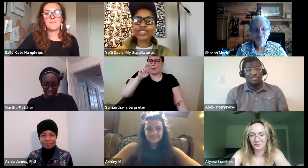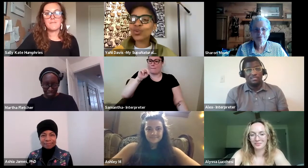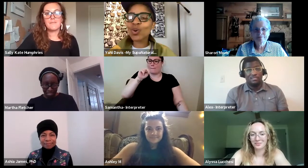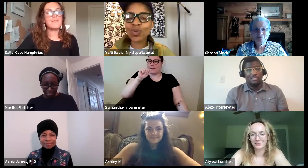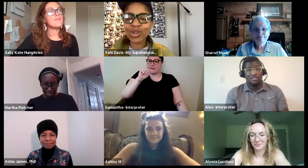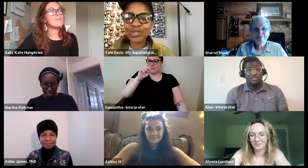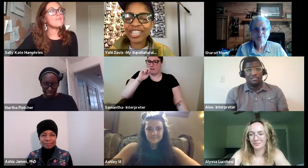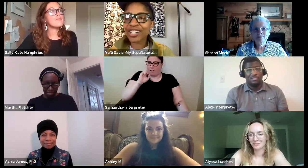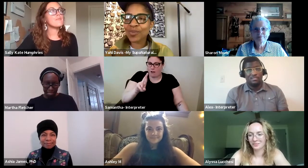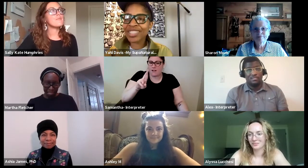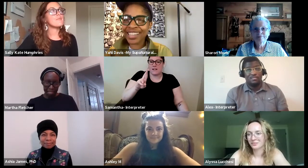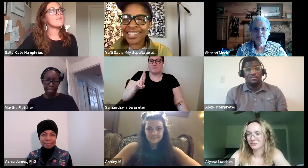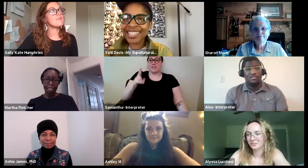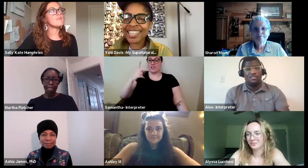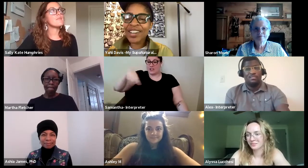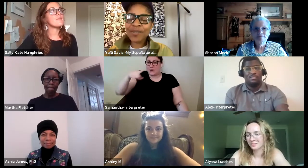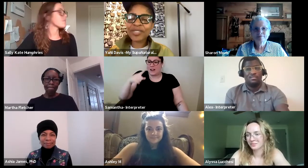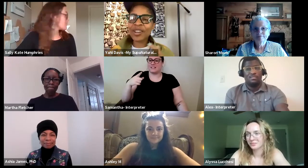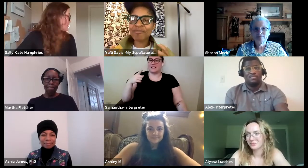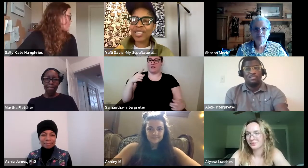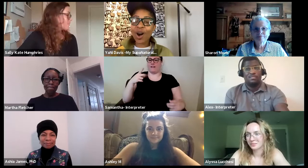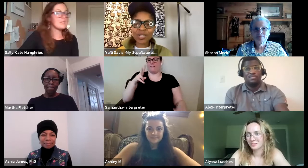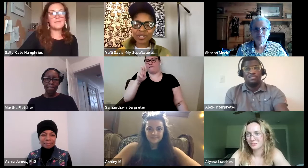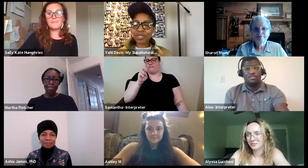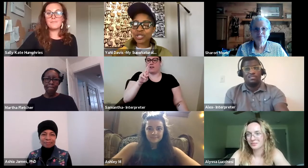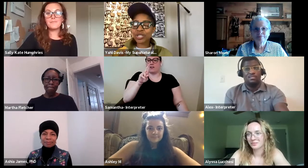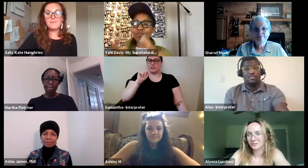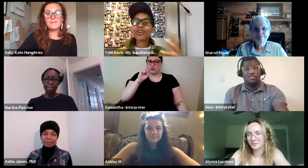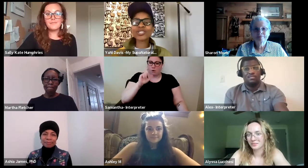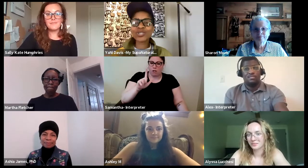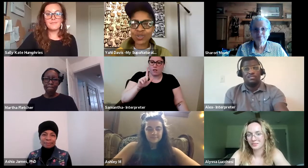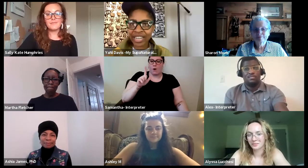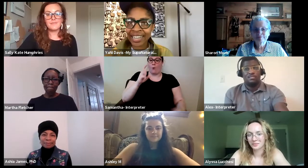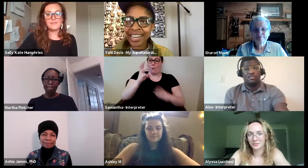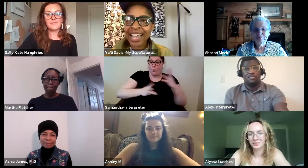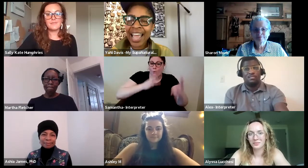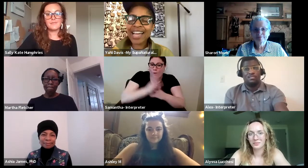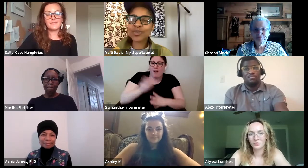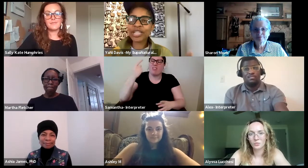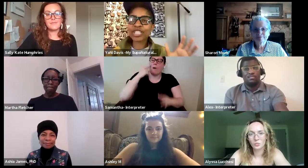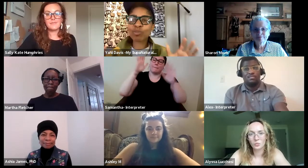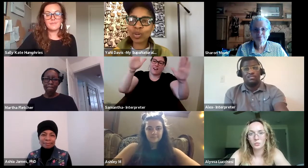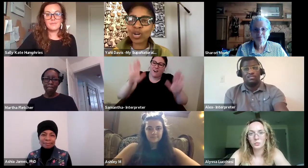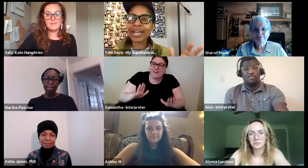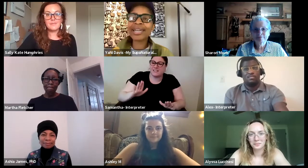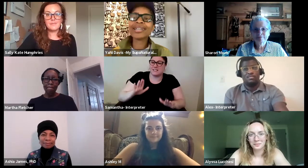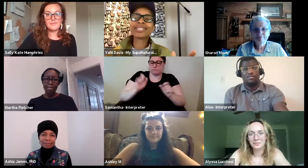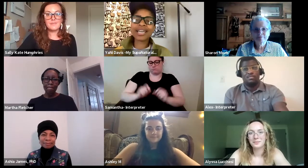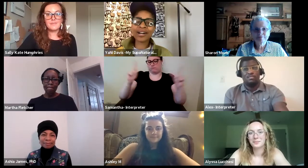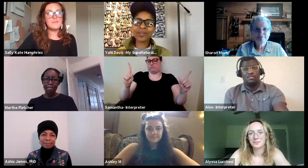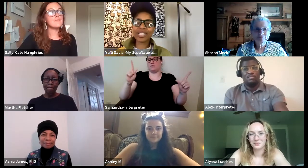the virtual world here with us, we thought it'd be awesome to just be on screen as we